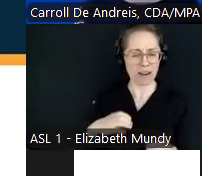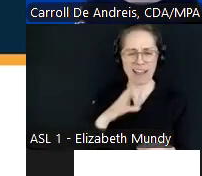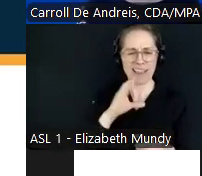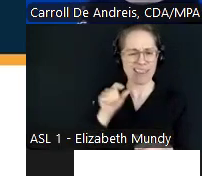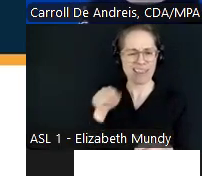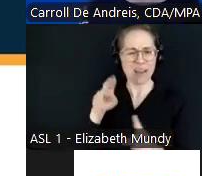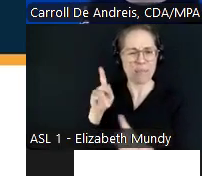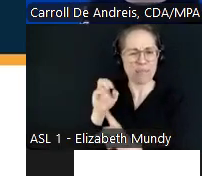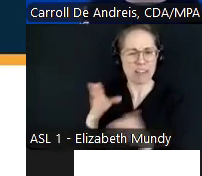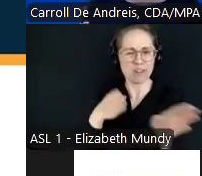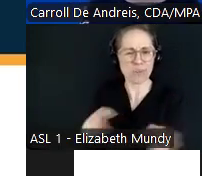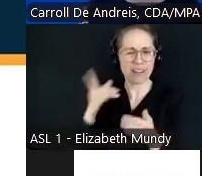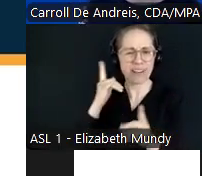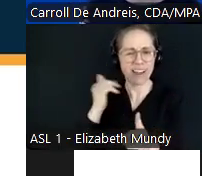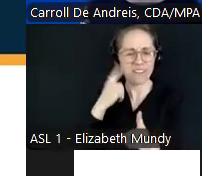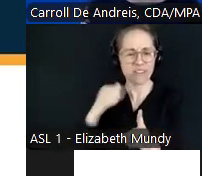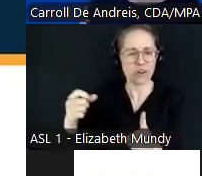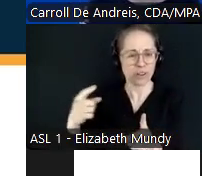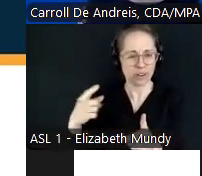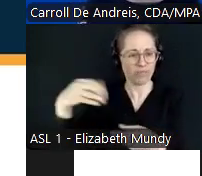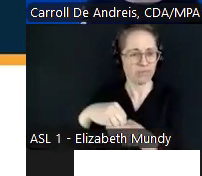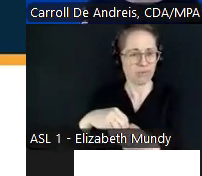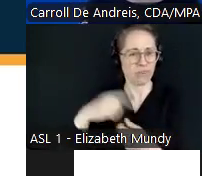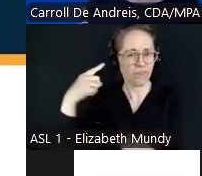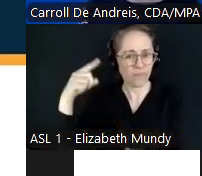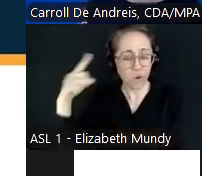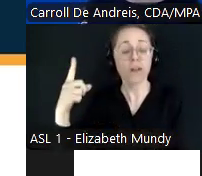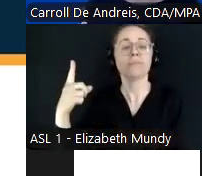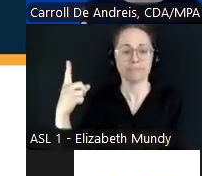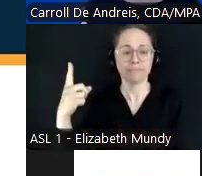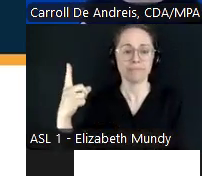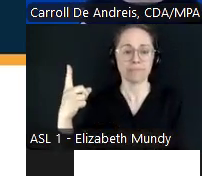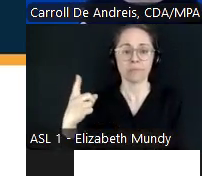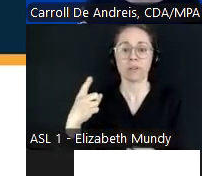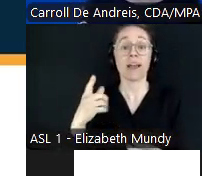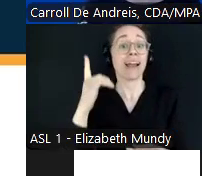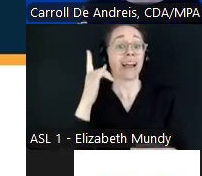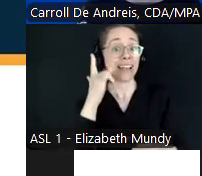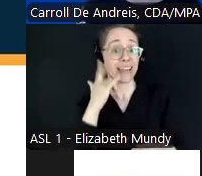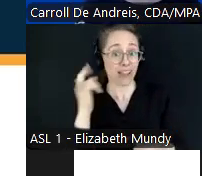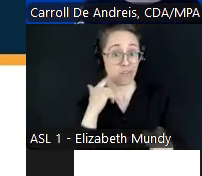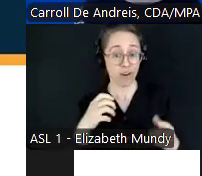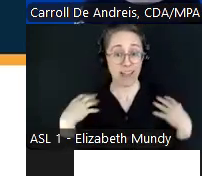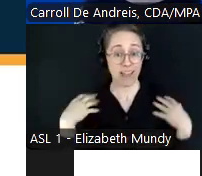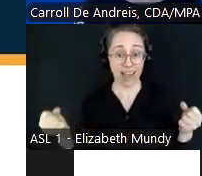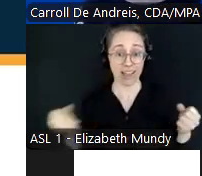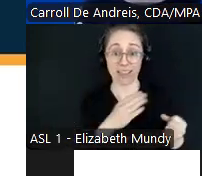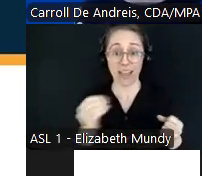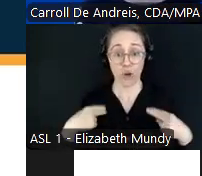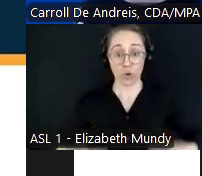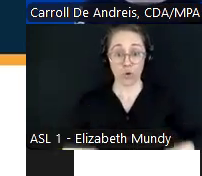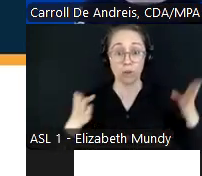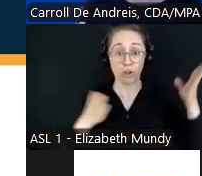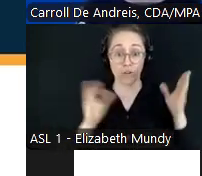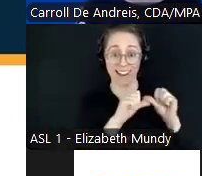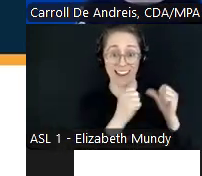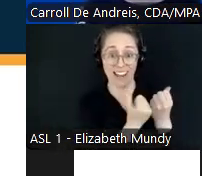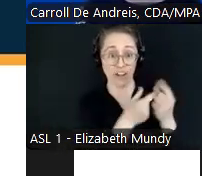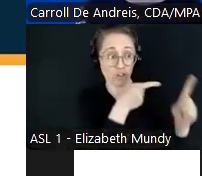California Together, IMPACT Stakeholder Committee, is to advise the California Health and Human Services Agency on